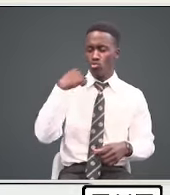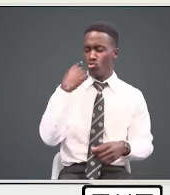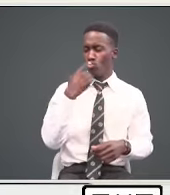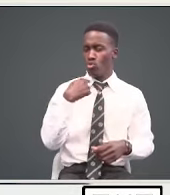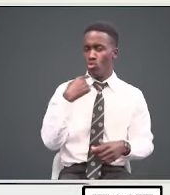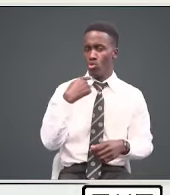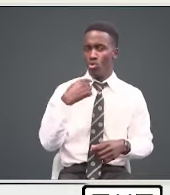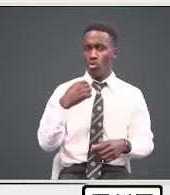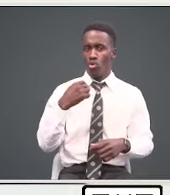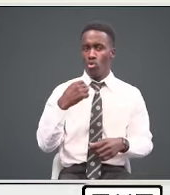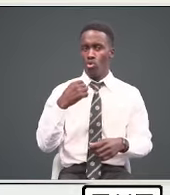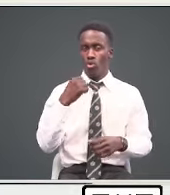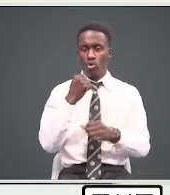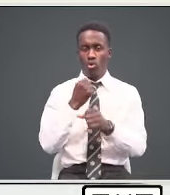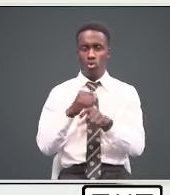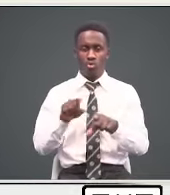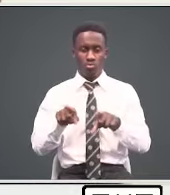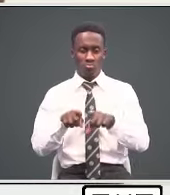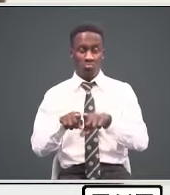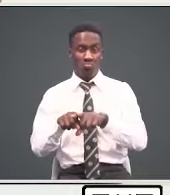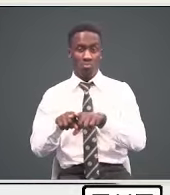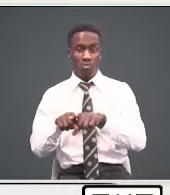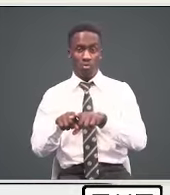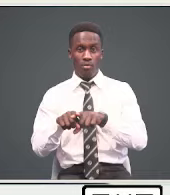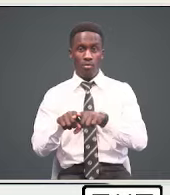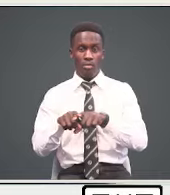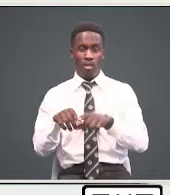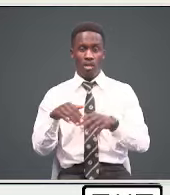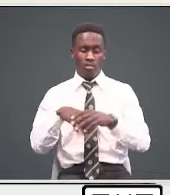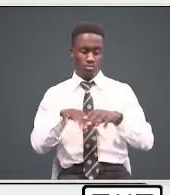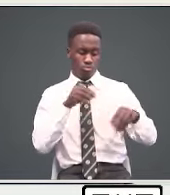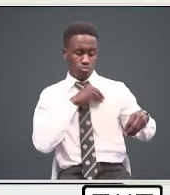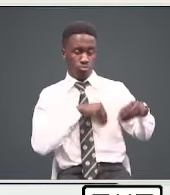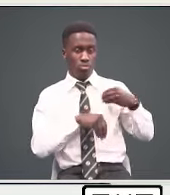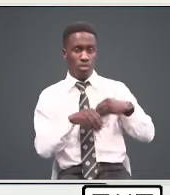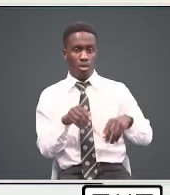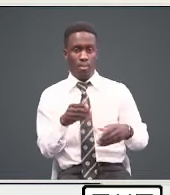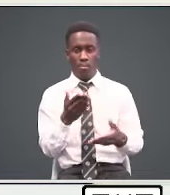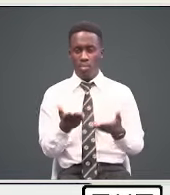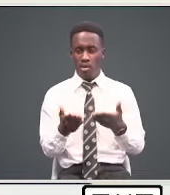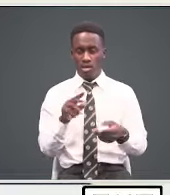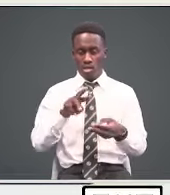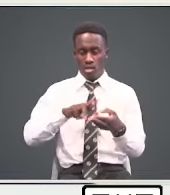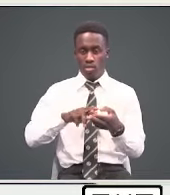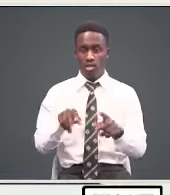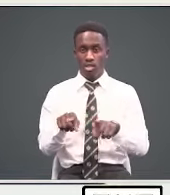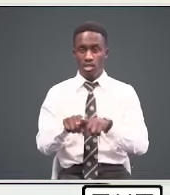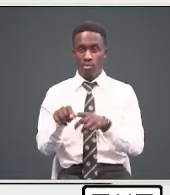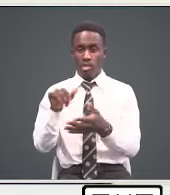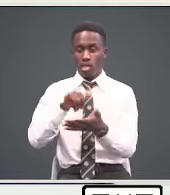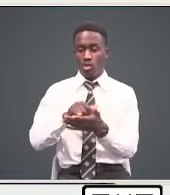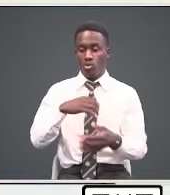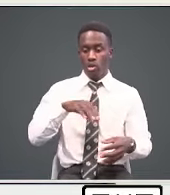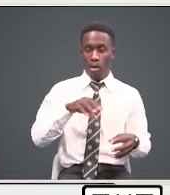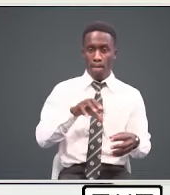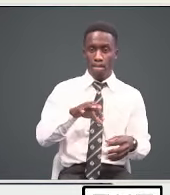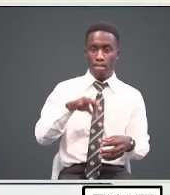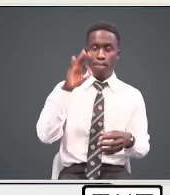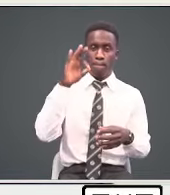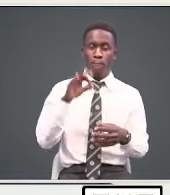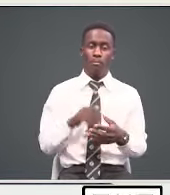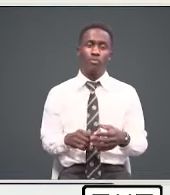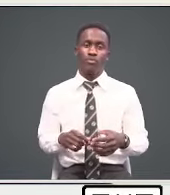anybody who is culpable, either in terms of corruption or something related to that, so that also we can take it up.